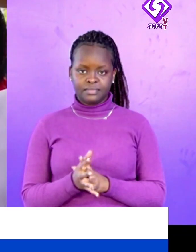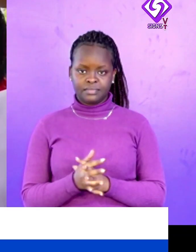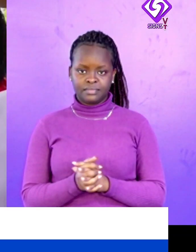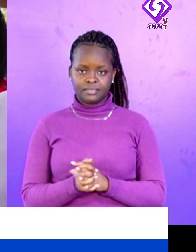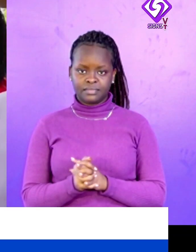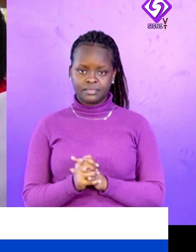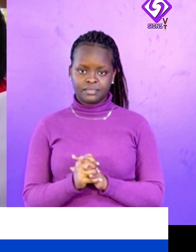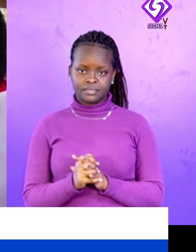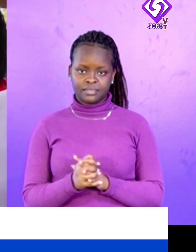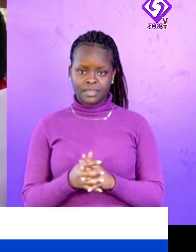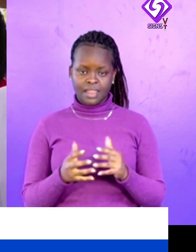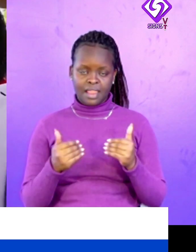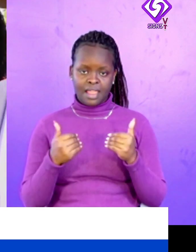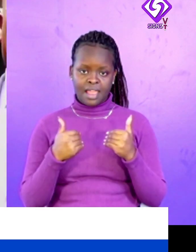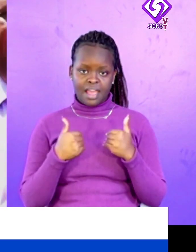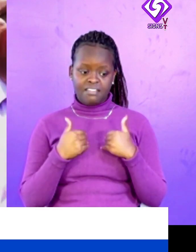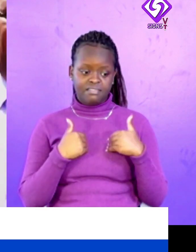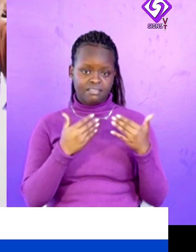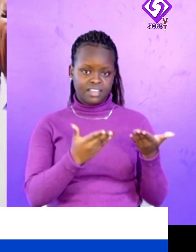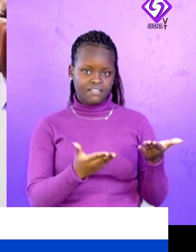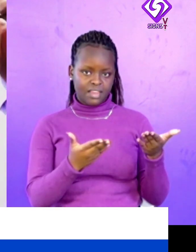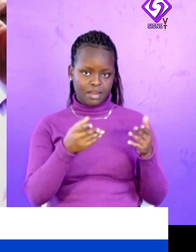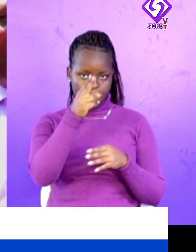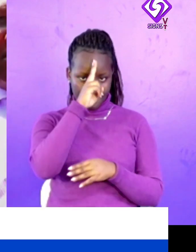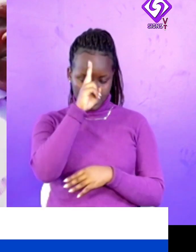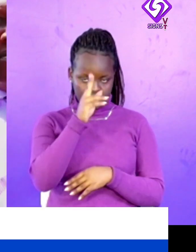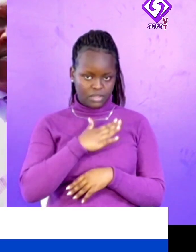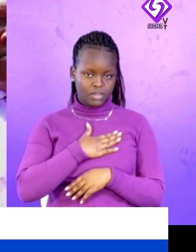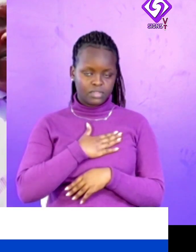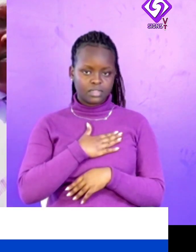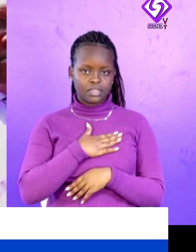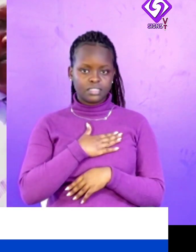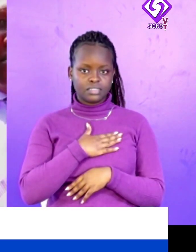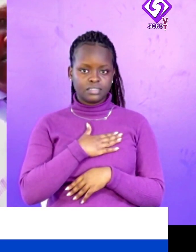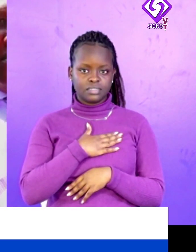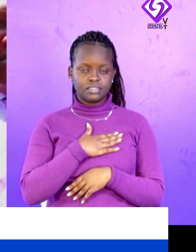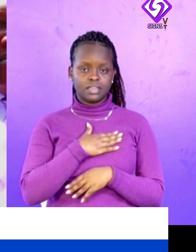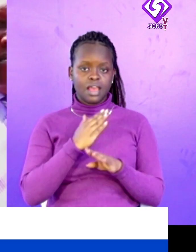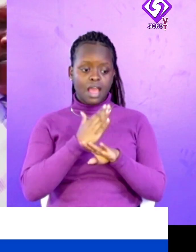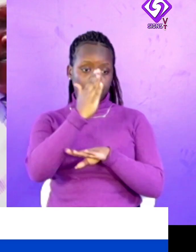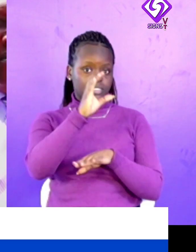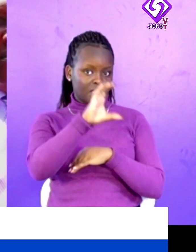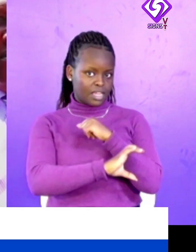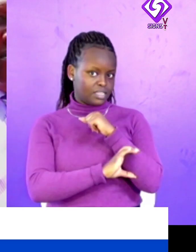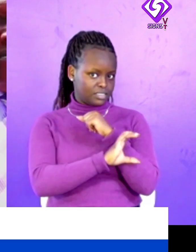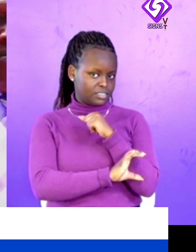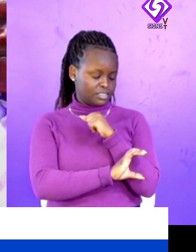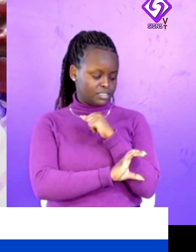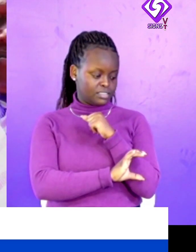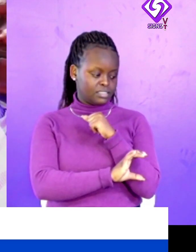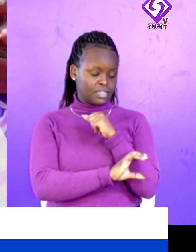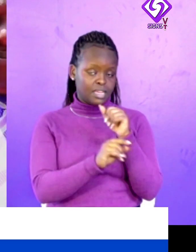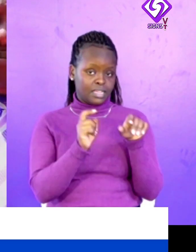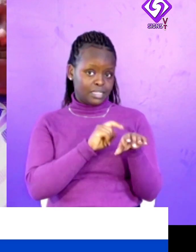We have dispatched our inspectors across the country, and especially during the short